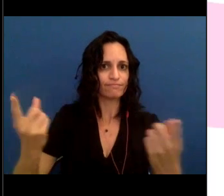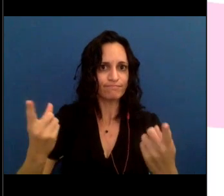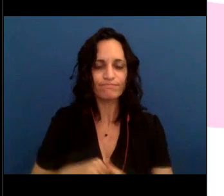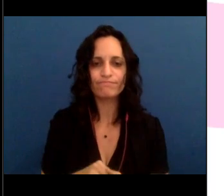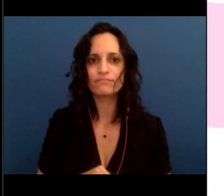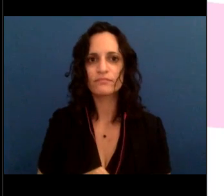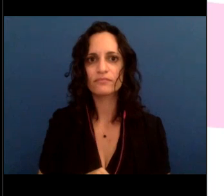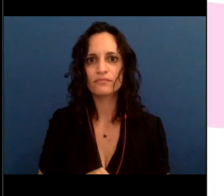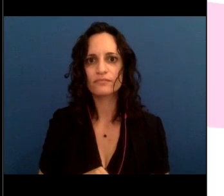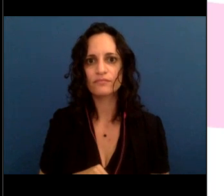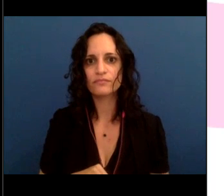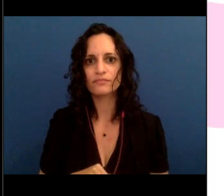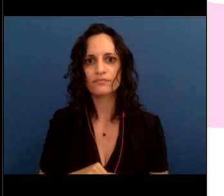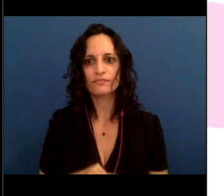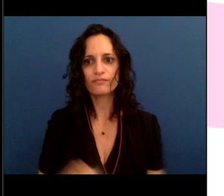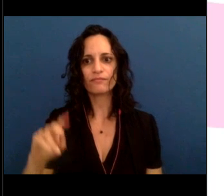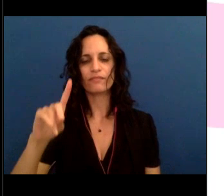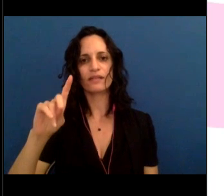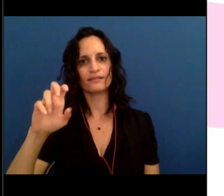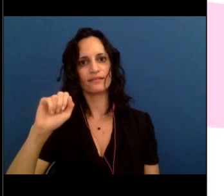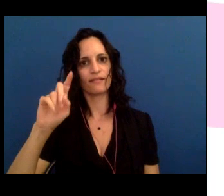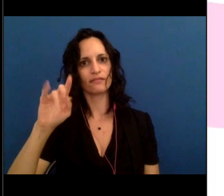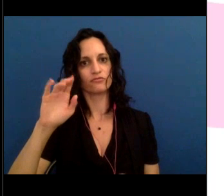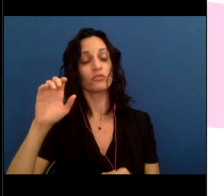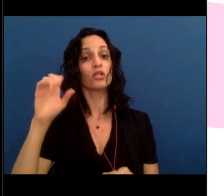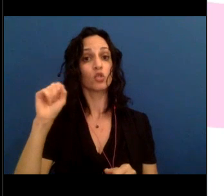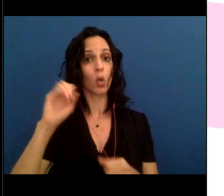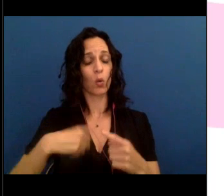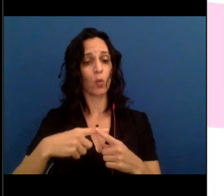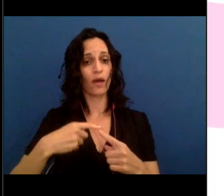And so when I look at this, I see